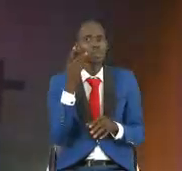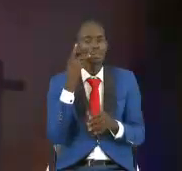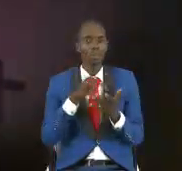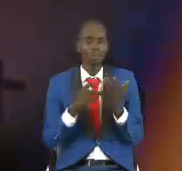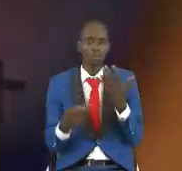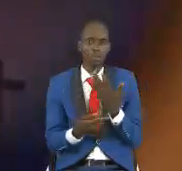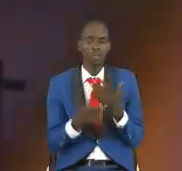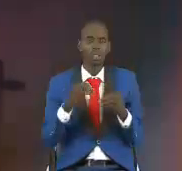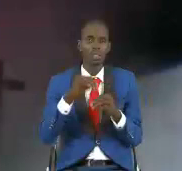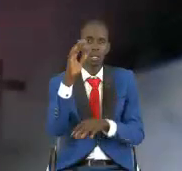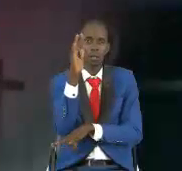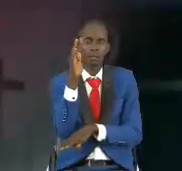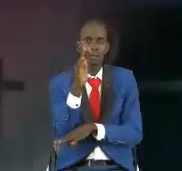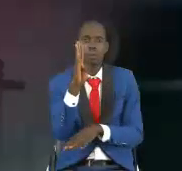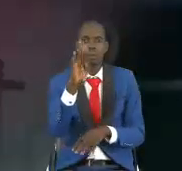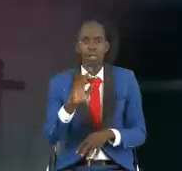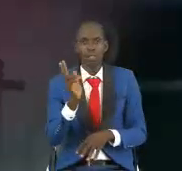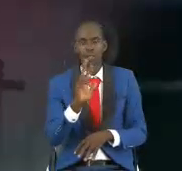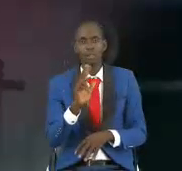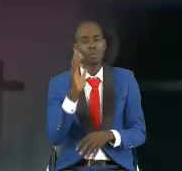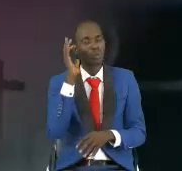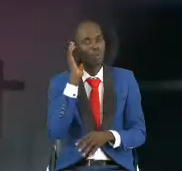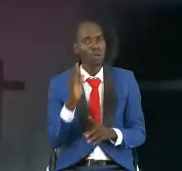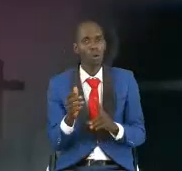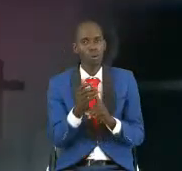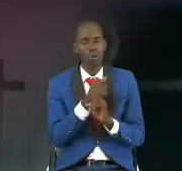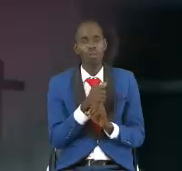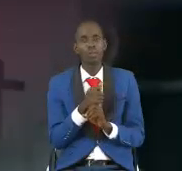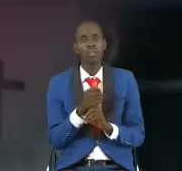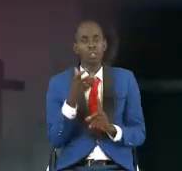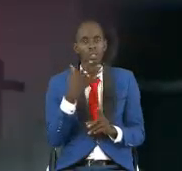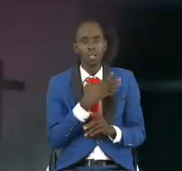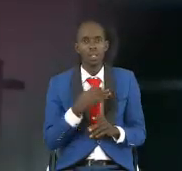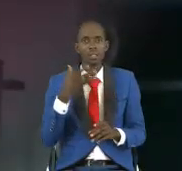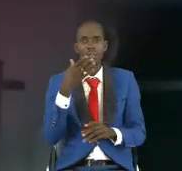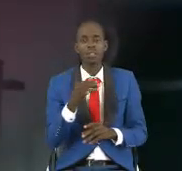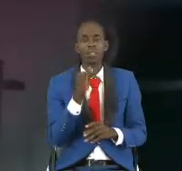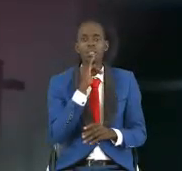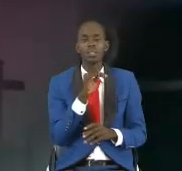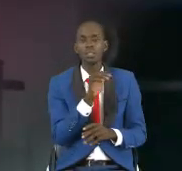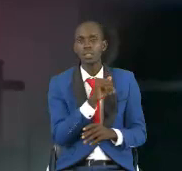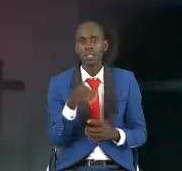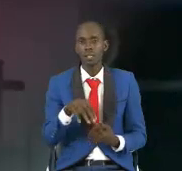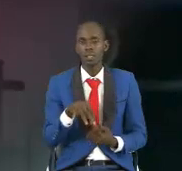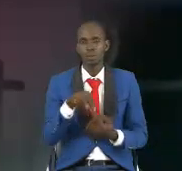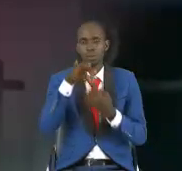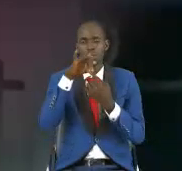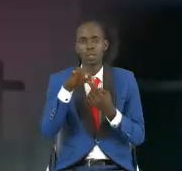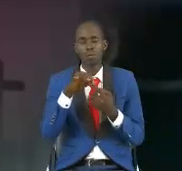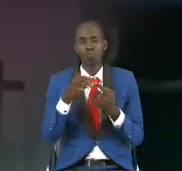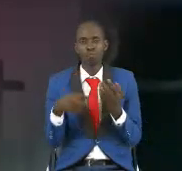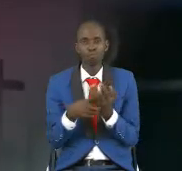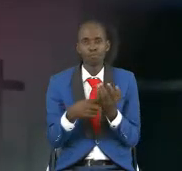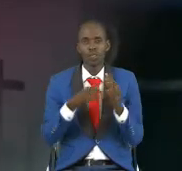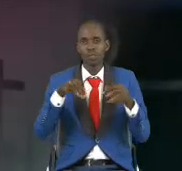p.m. tomorrow. There is a package that is being handed over to you even tonight. You